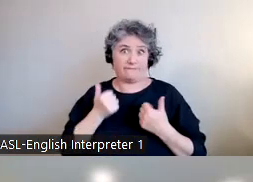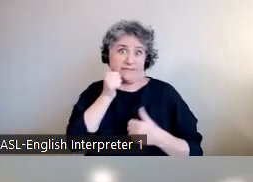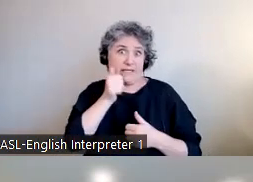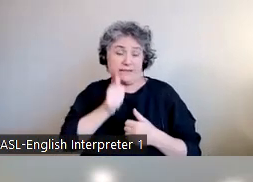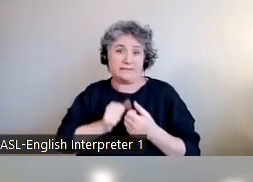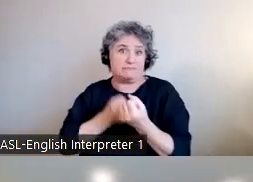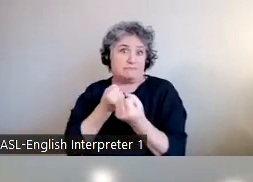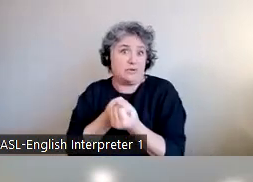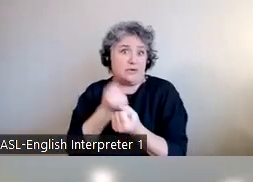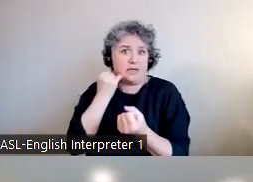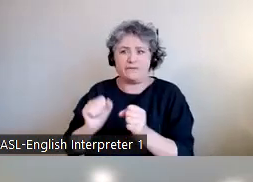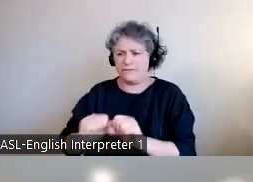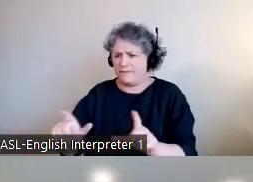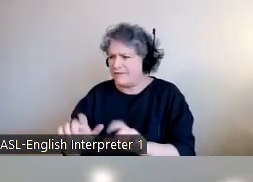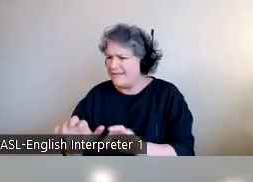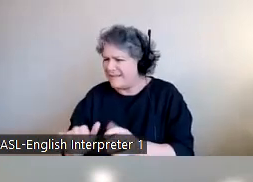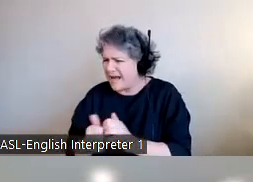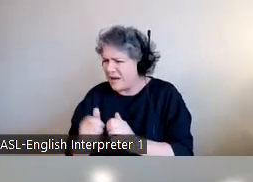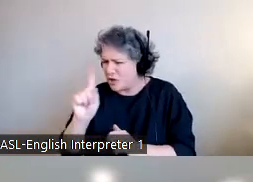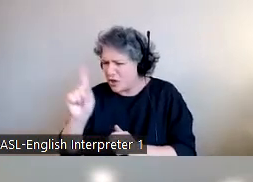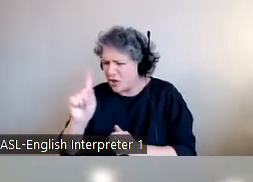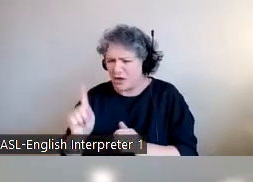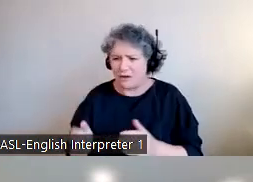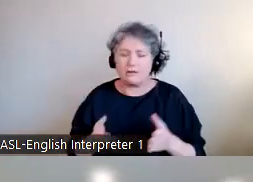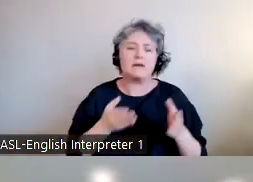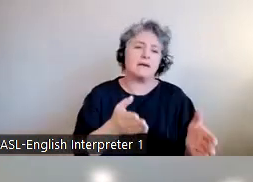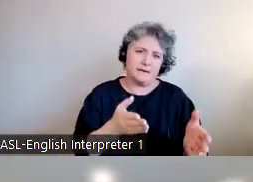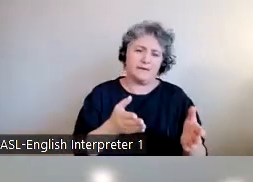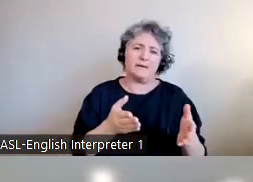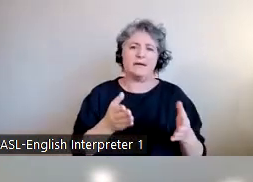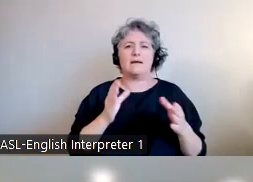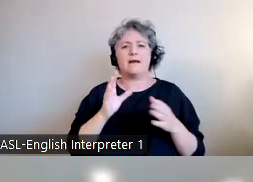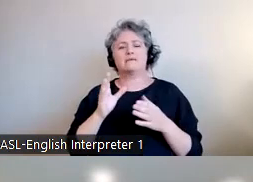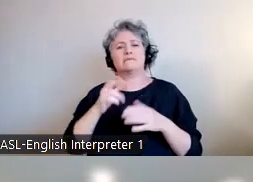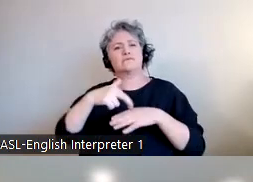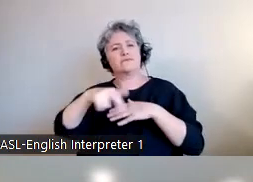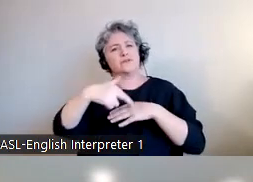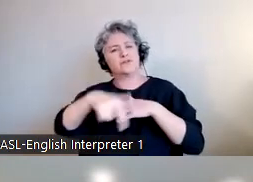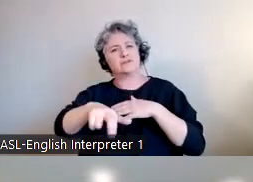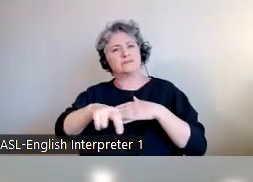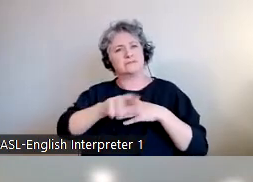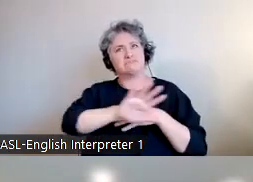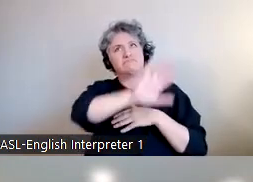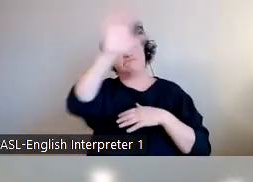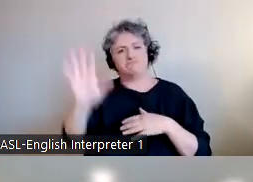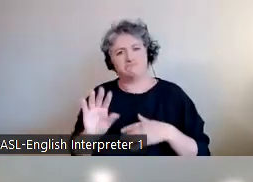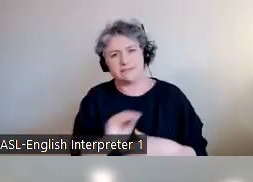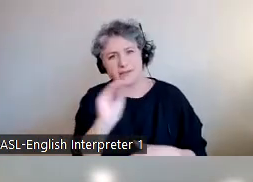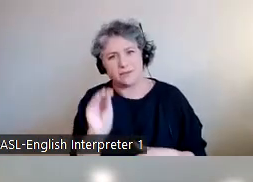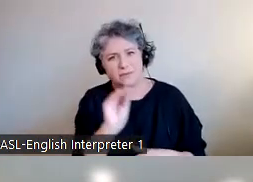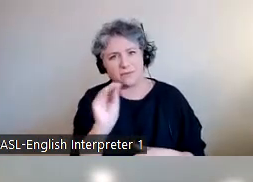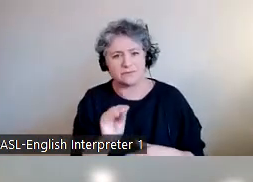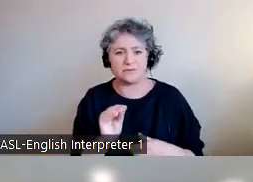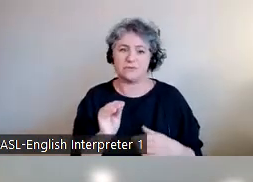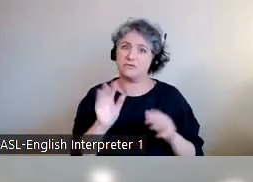what you need on the site, but also to give you customized referrals around the province. And so there's a lot of really great tools